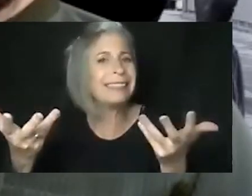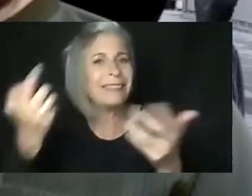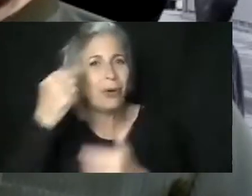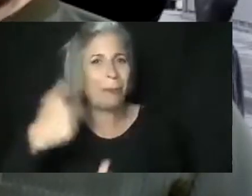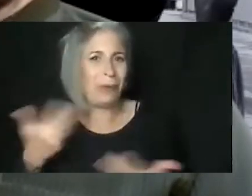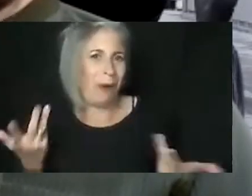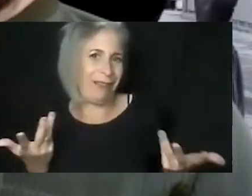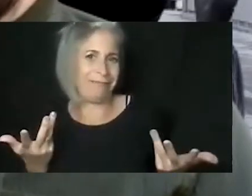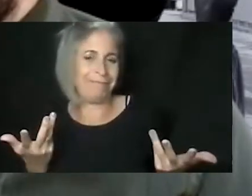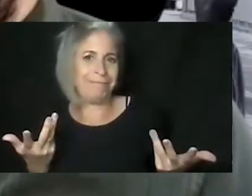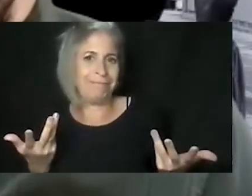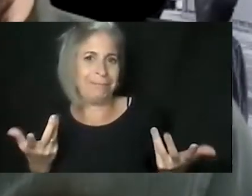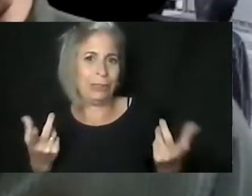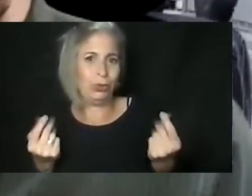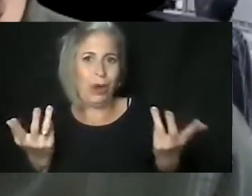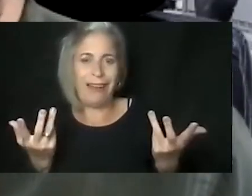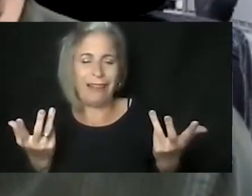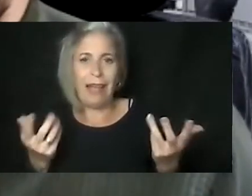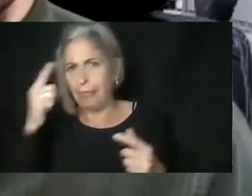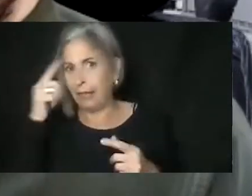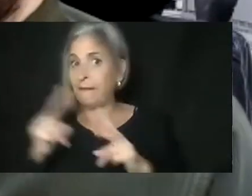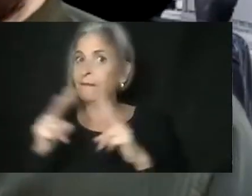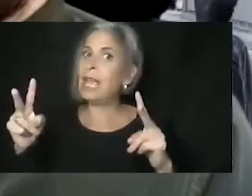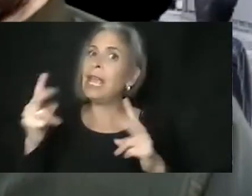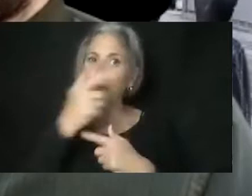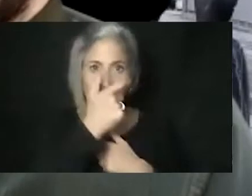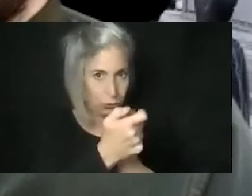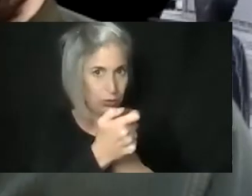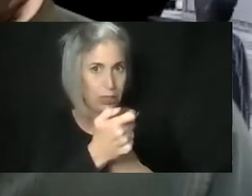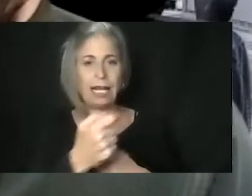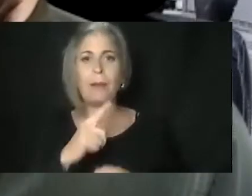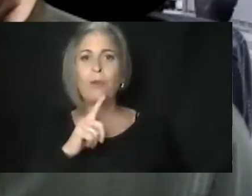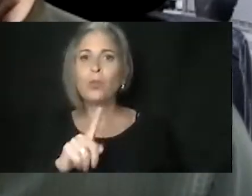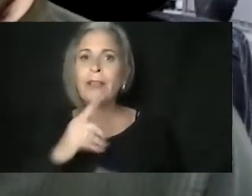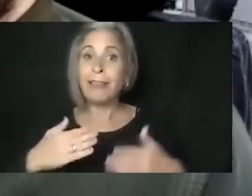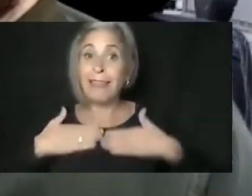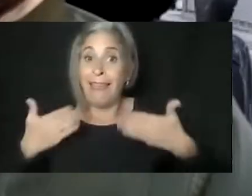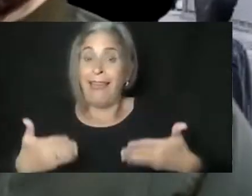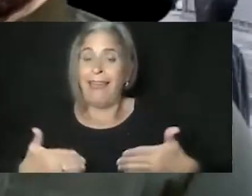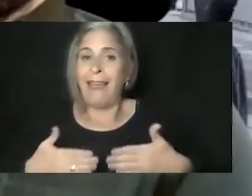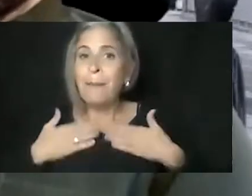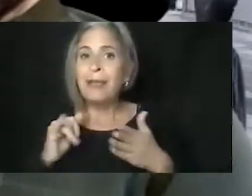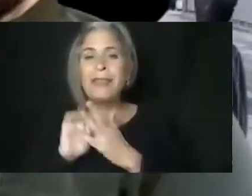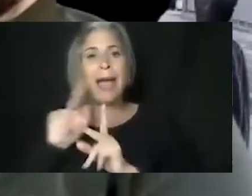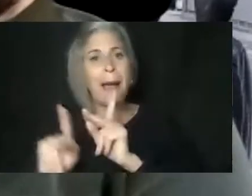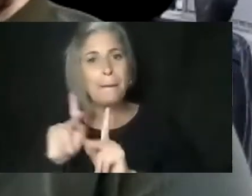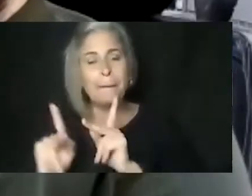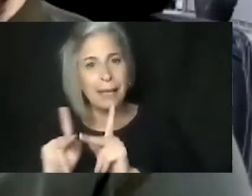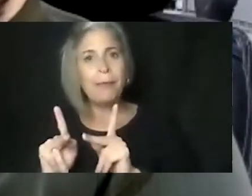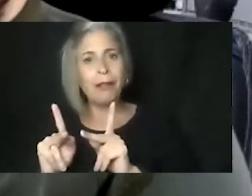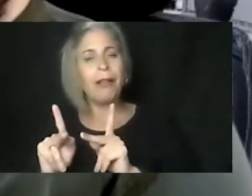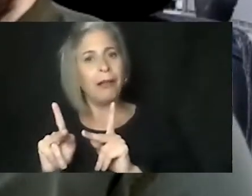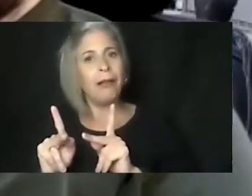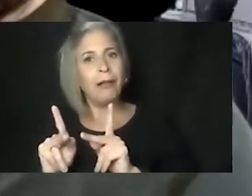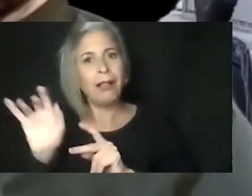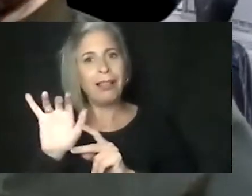which I think is very interesting. I'm incredibly glad that folks, like